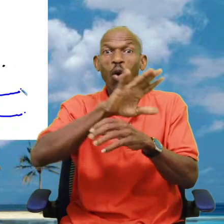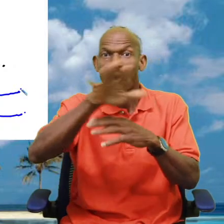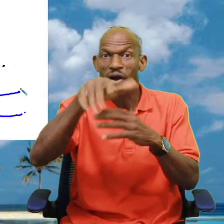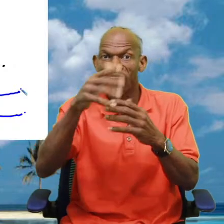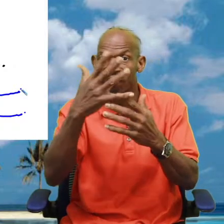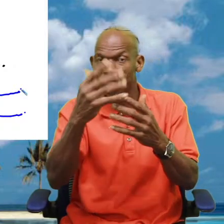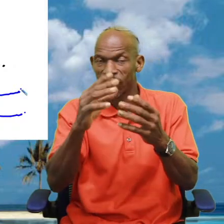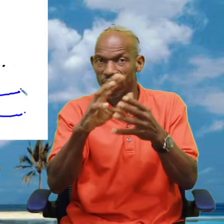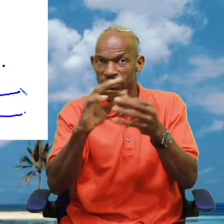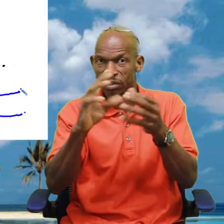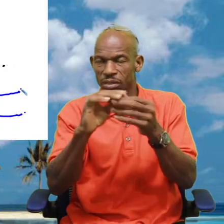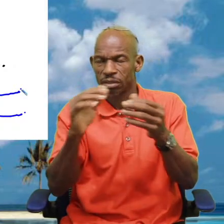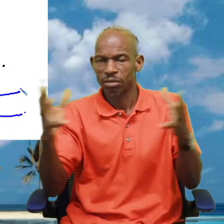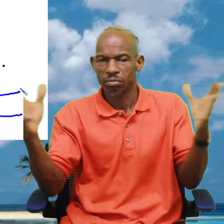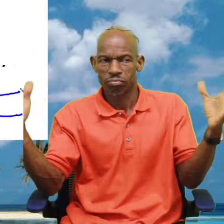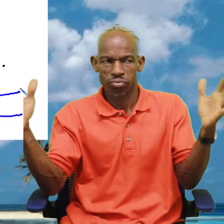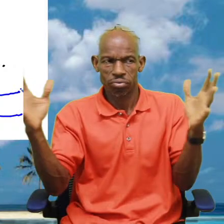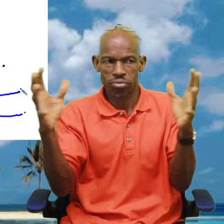maybe 2.